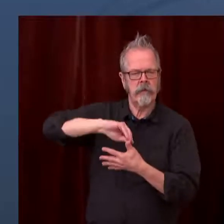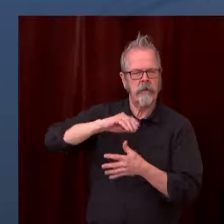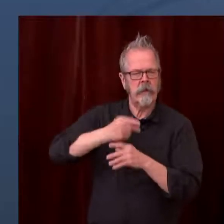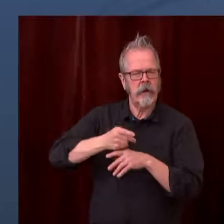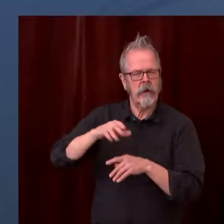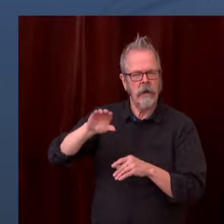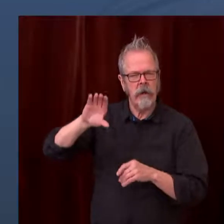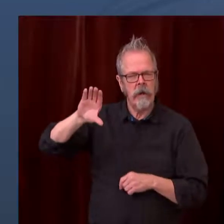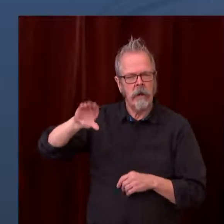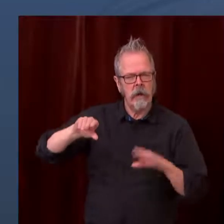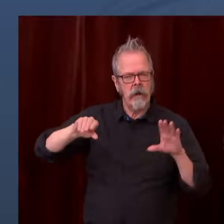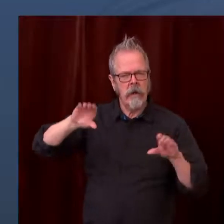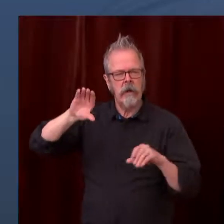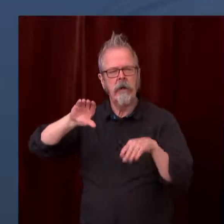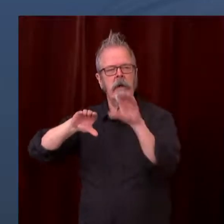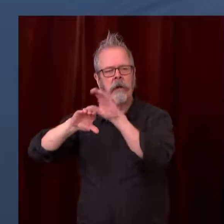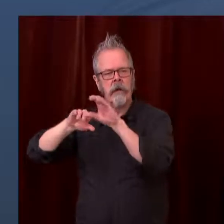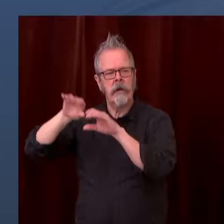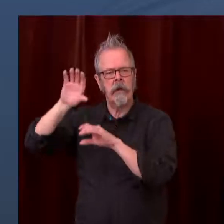still,